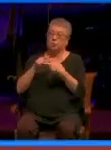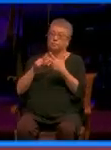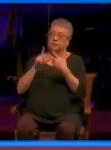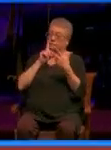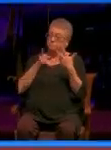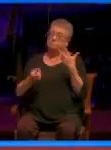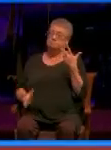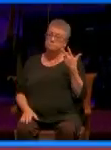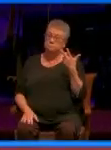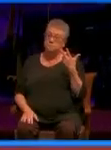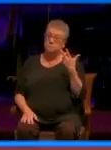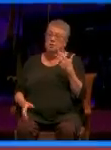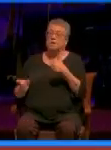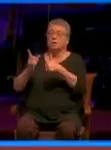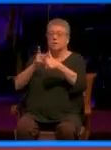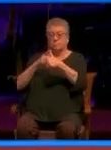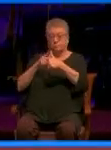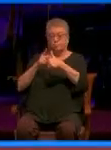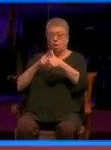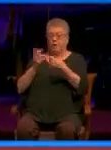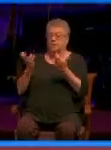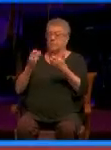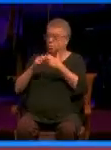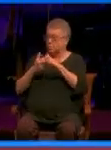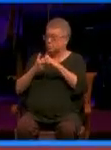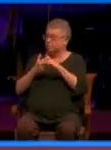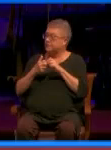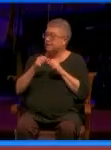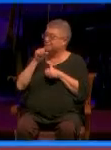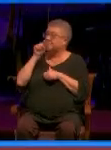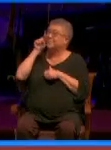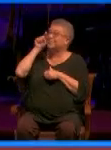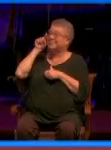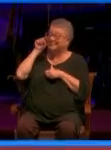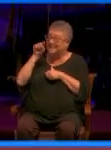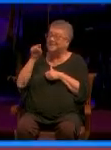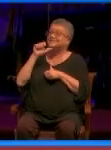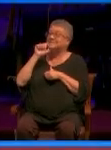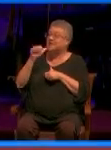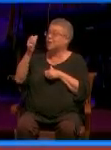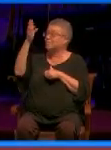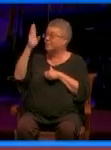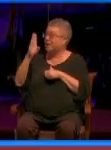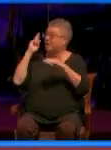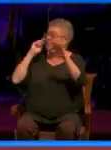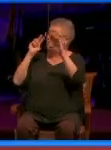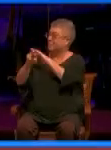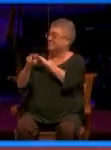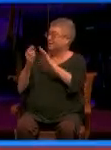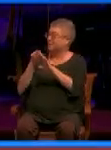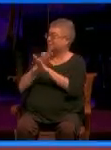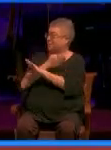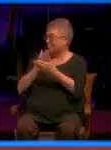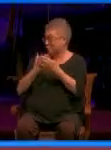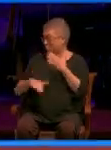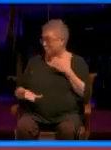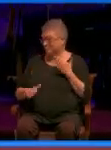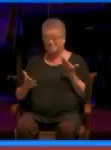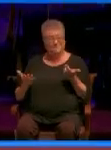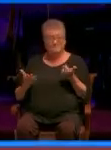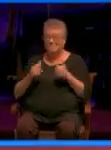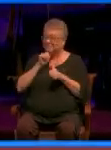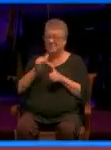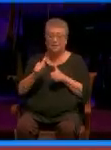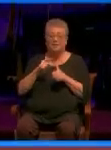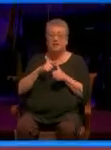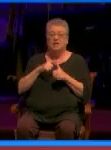actually. Problem number one is that this is not what God had prophesied when they were before they were born. In fact, if you were to